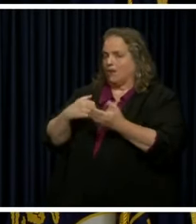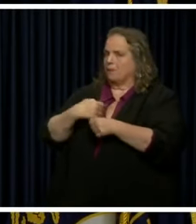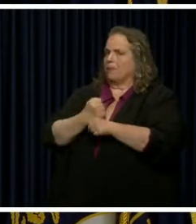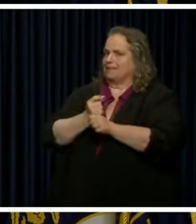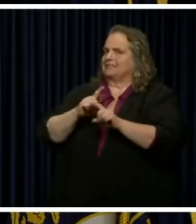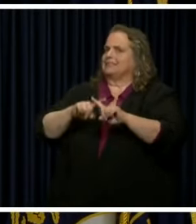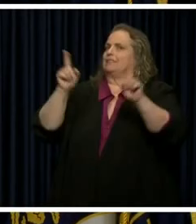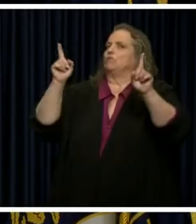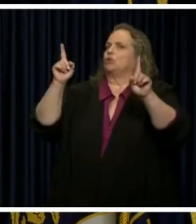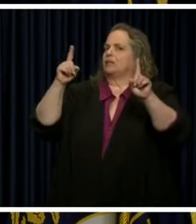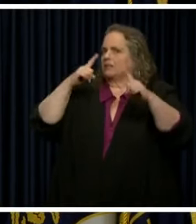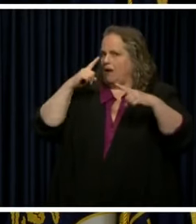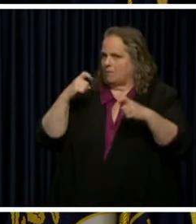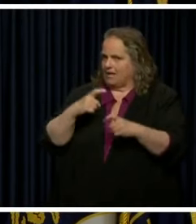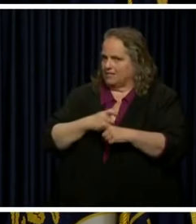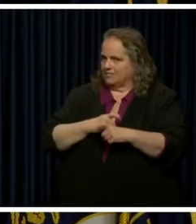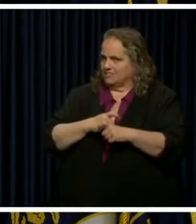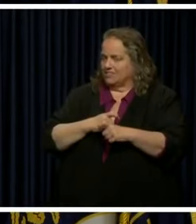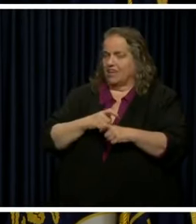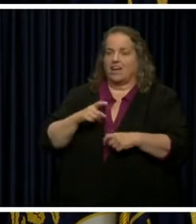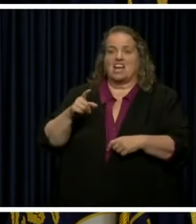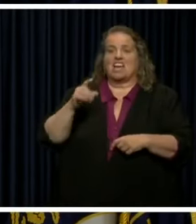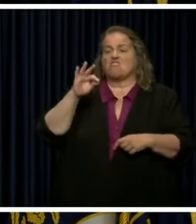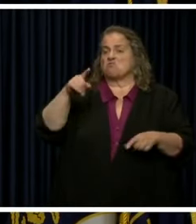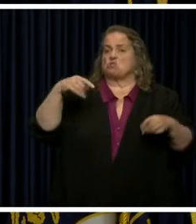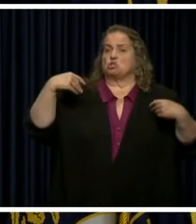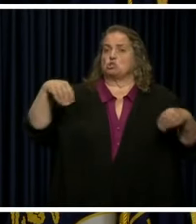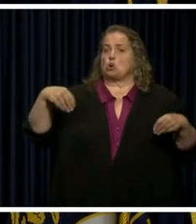either freestanding retail or